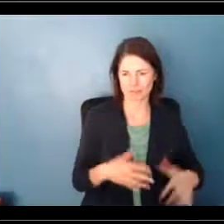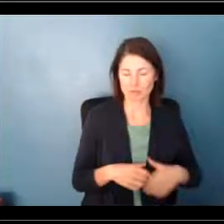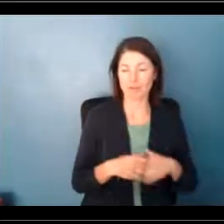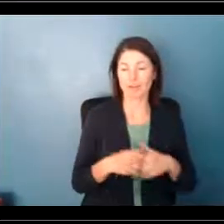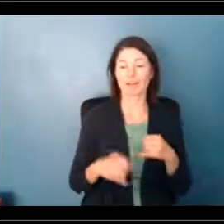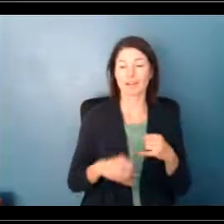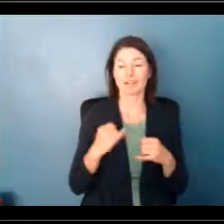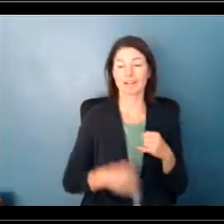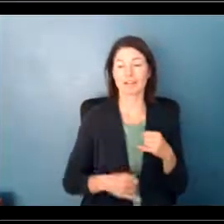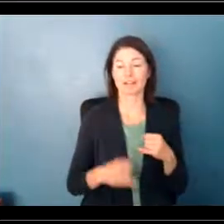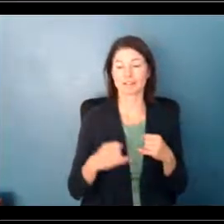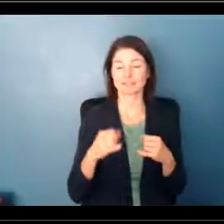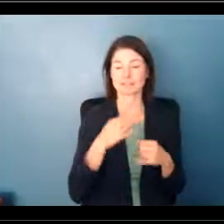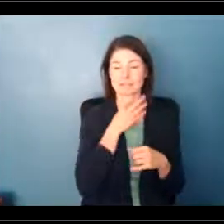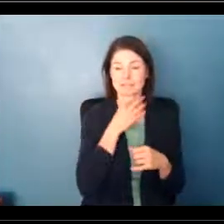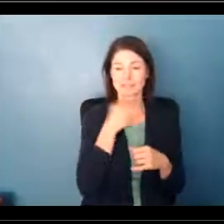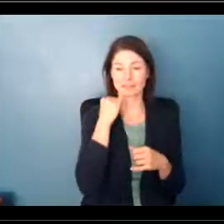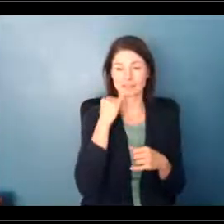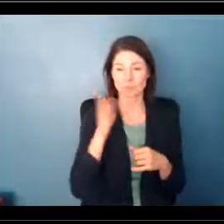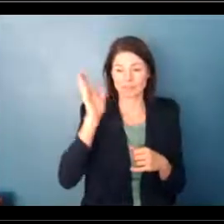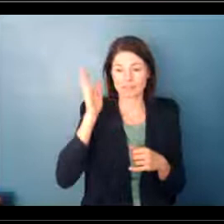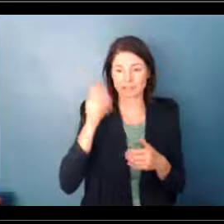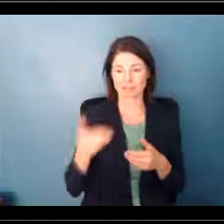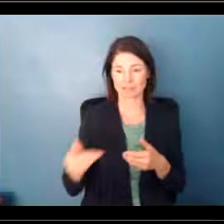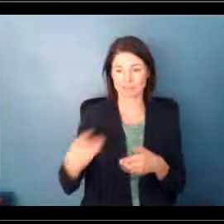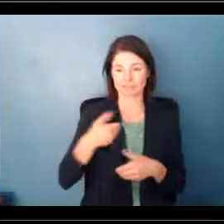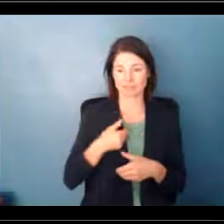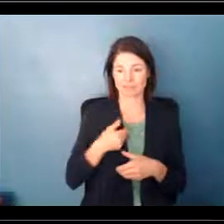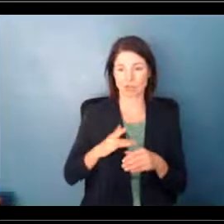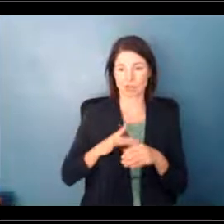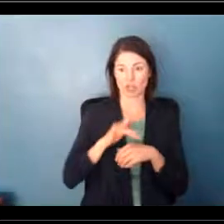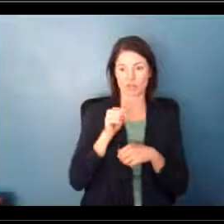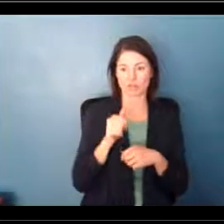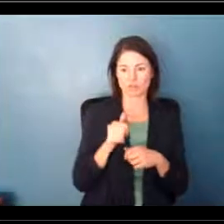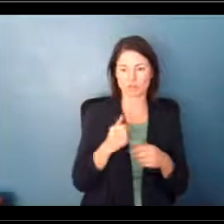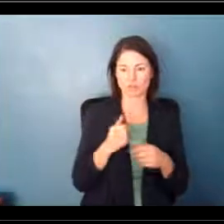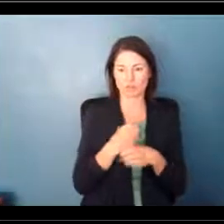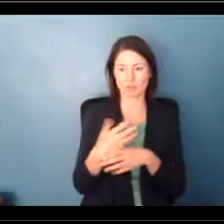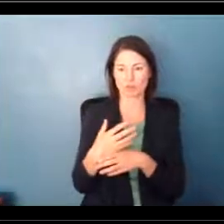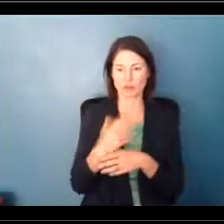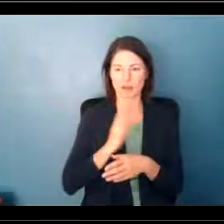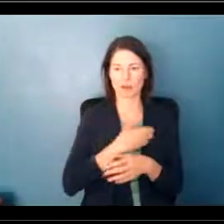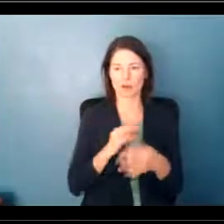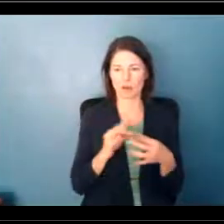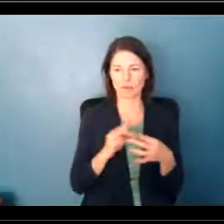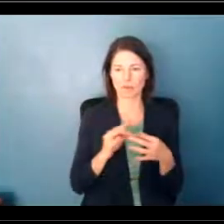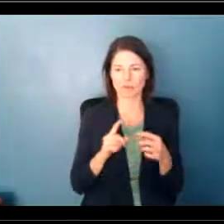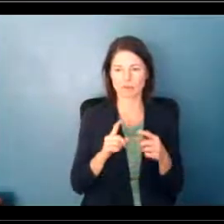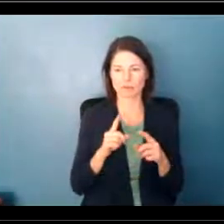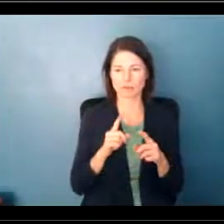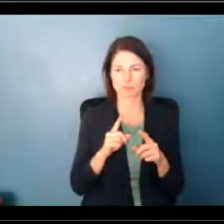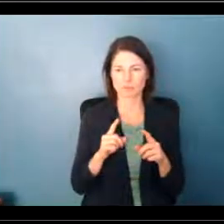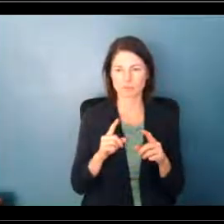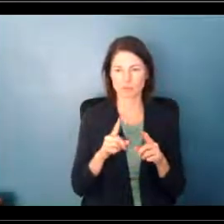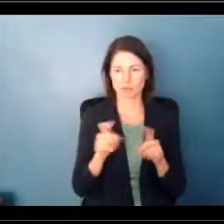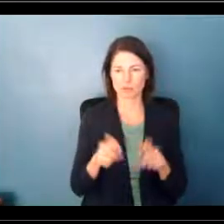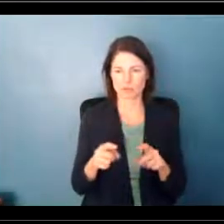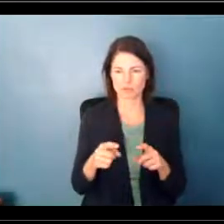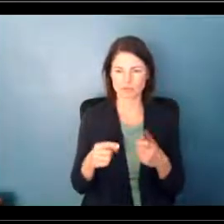we can get the presentations earlier to prepare comments and questions, that would be outstanding in the packet. But thank you